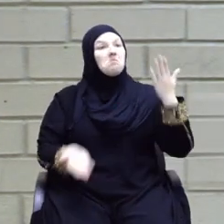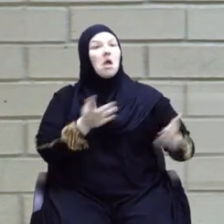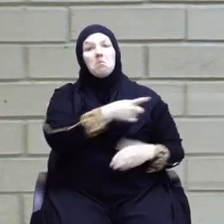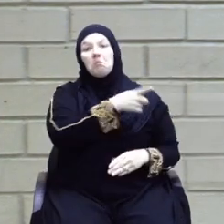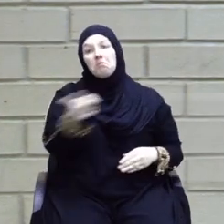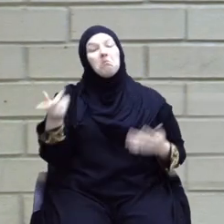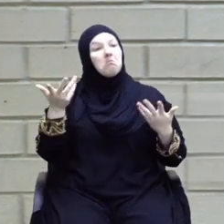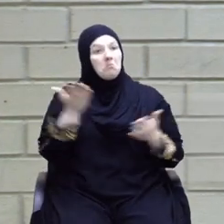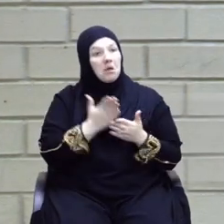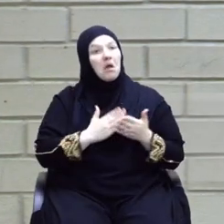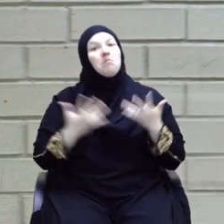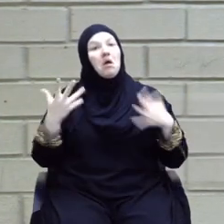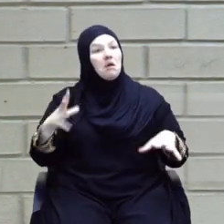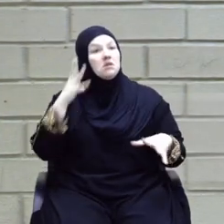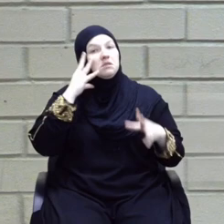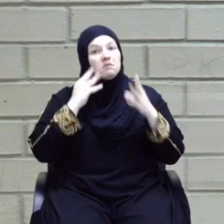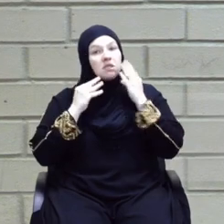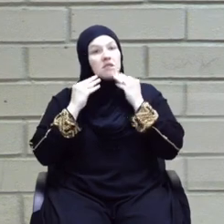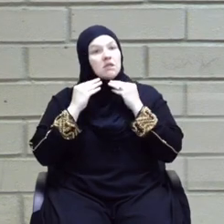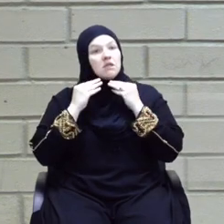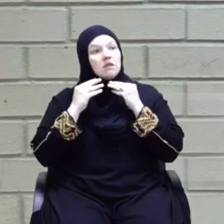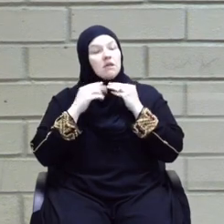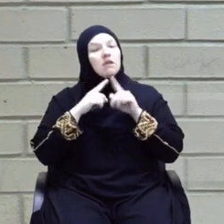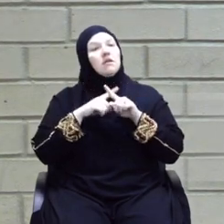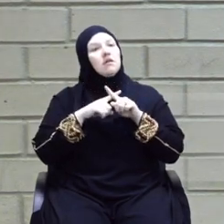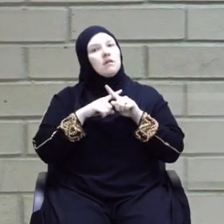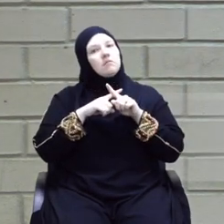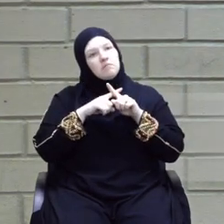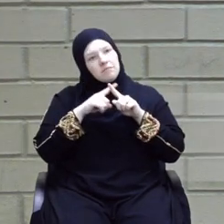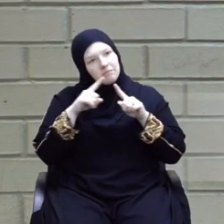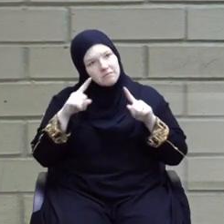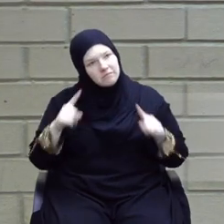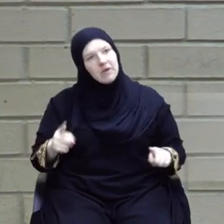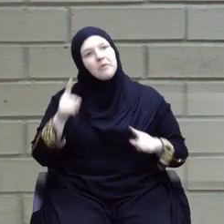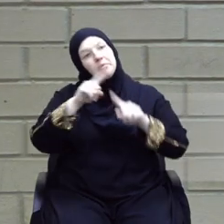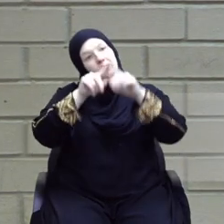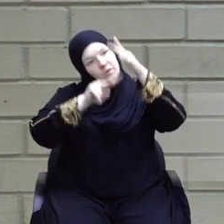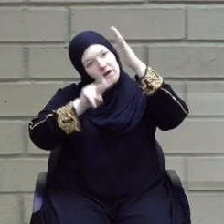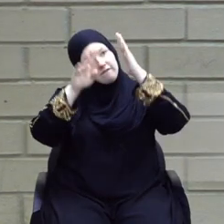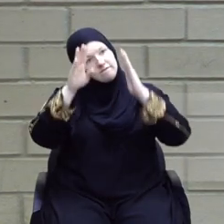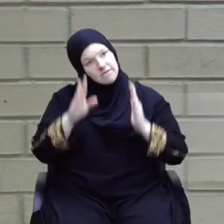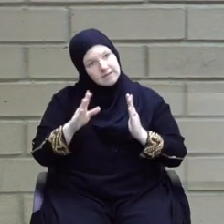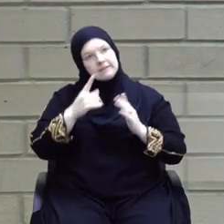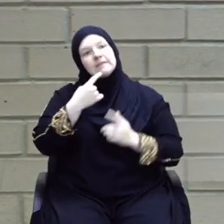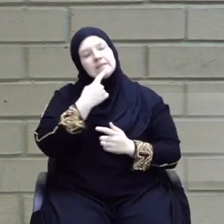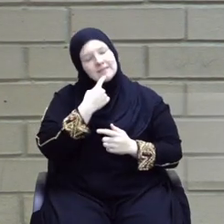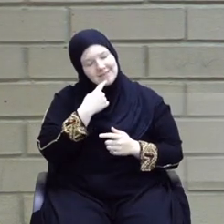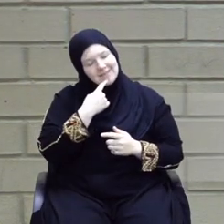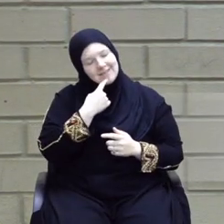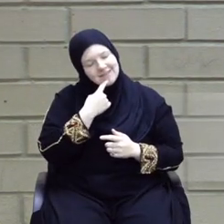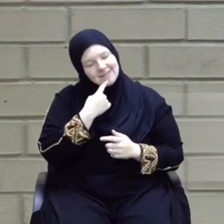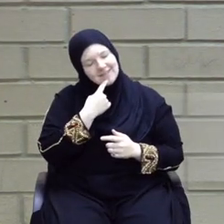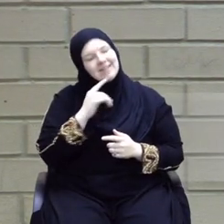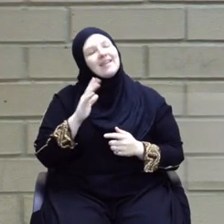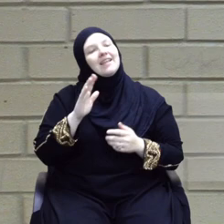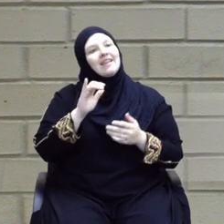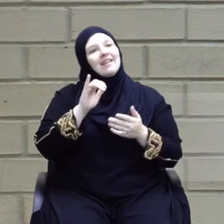But here were the glad tidings of the Prophet sallallahu alaihi wasallam, becomes relevant to all of